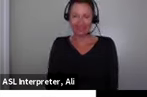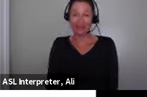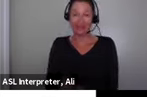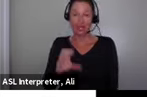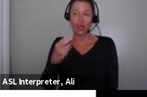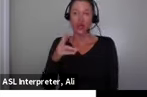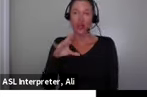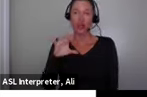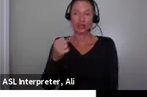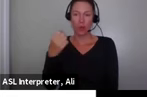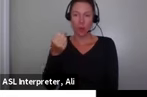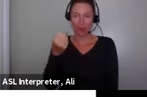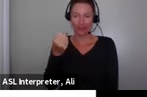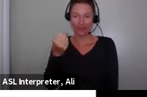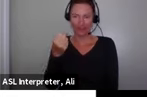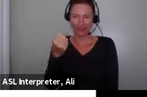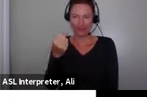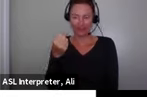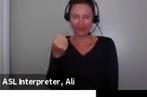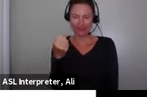Chris, let me unmute you.